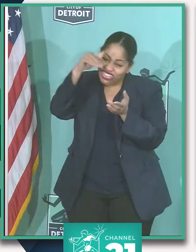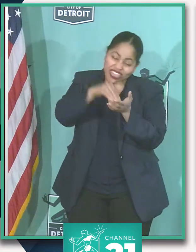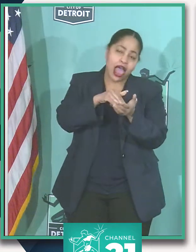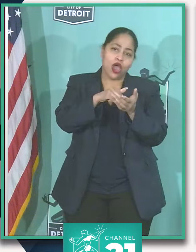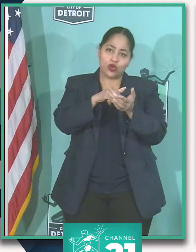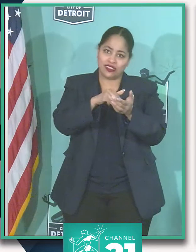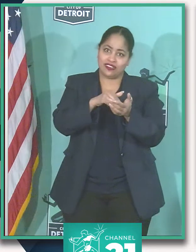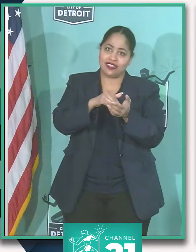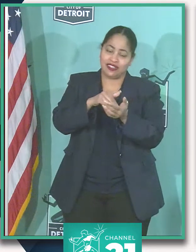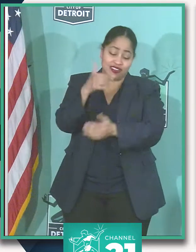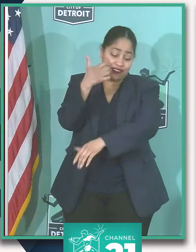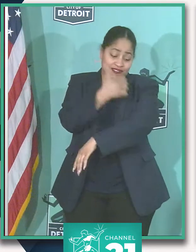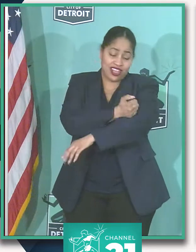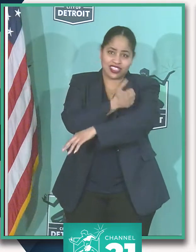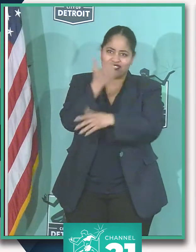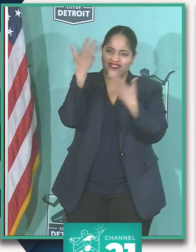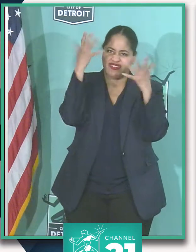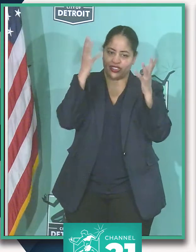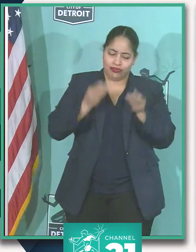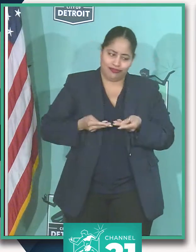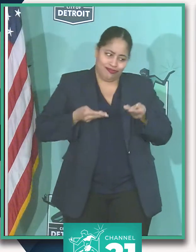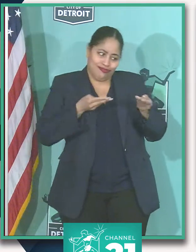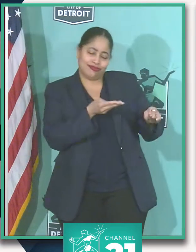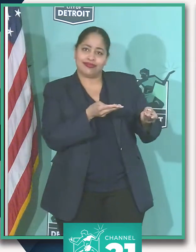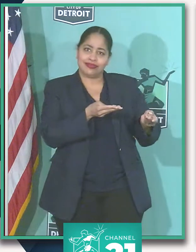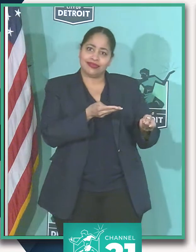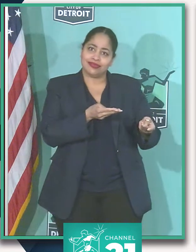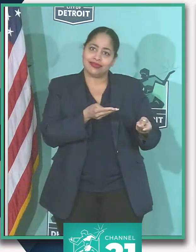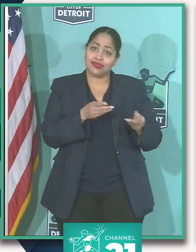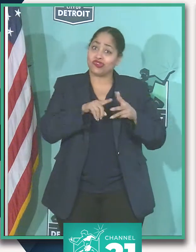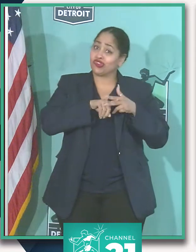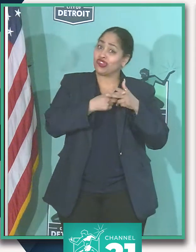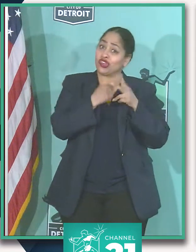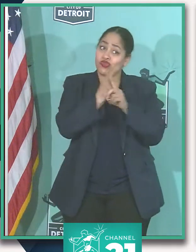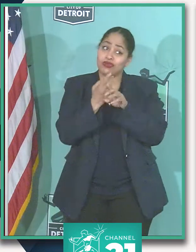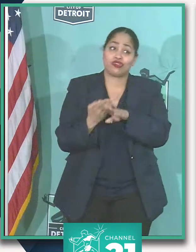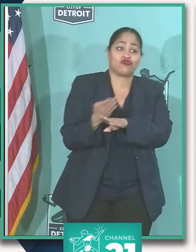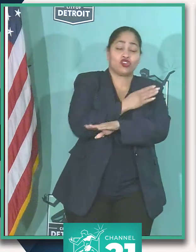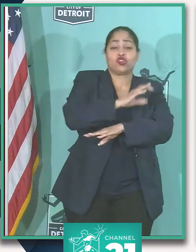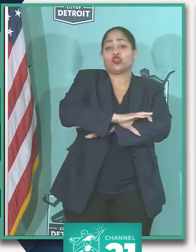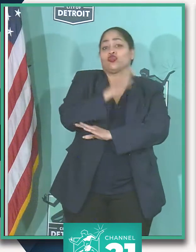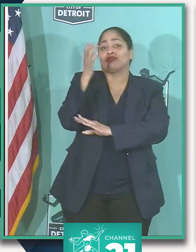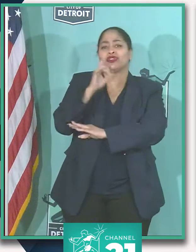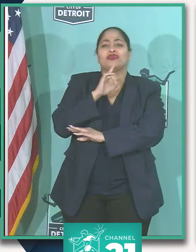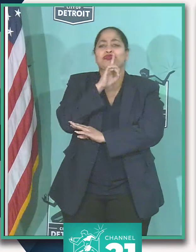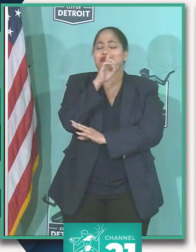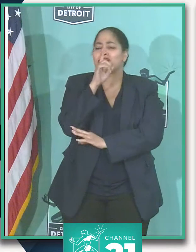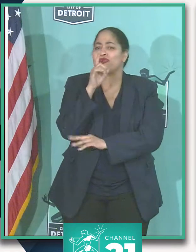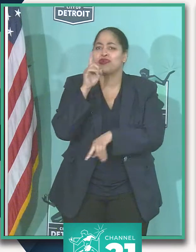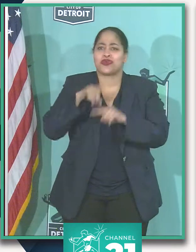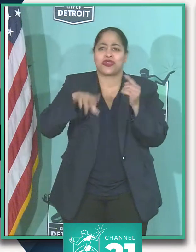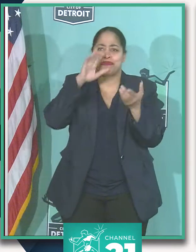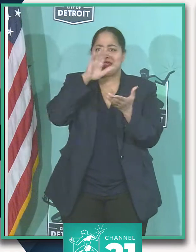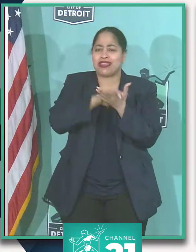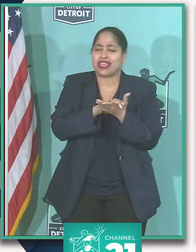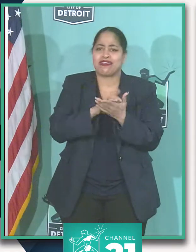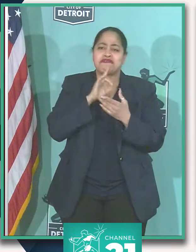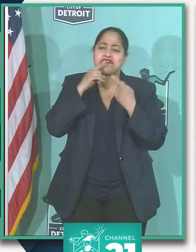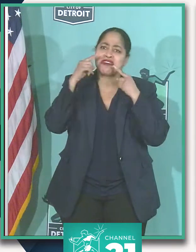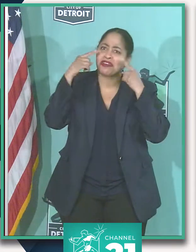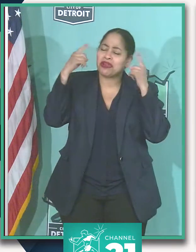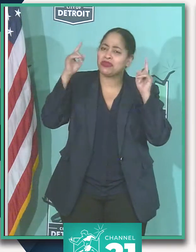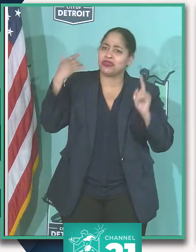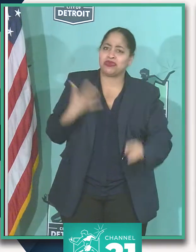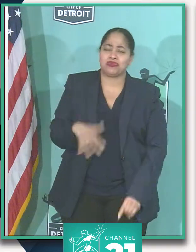100,000th vaccine dose. Now, we started right before Christmas. This is an unbelievable accomplishment, and